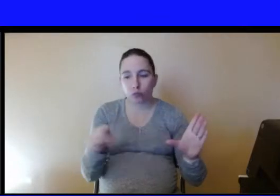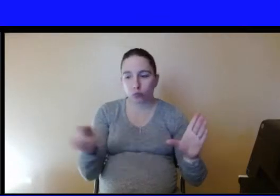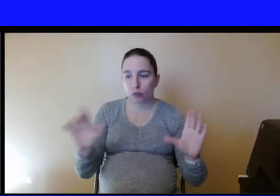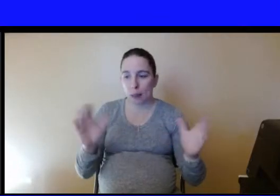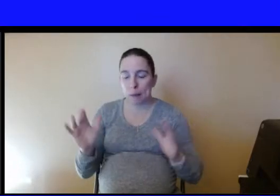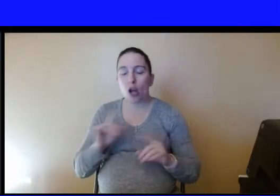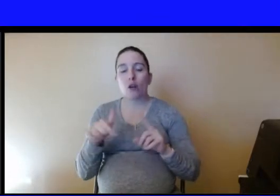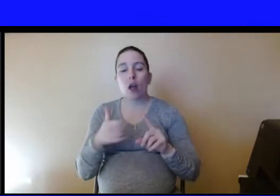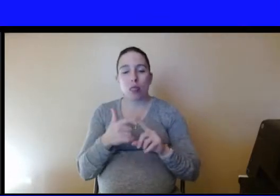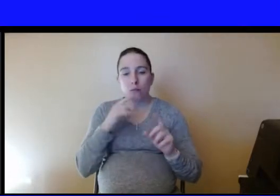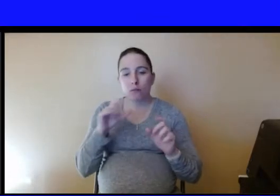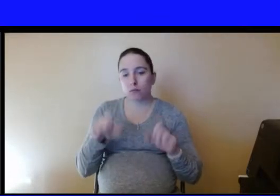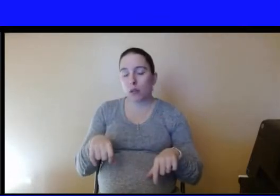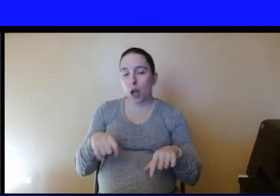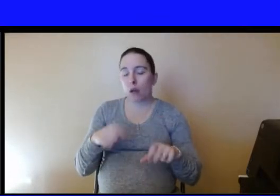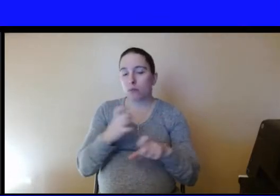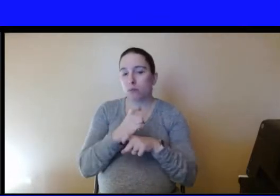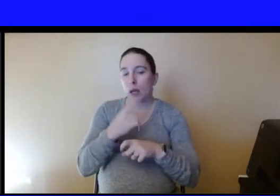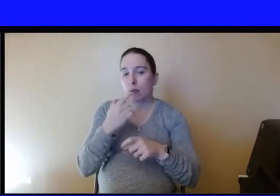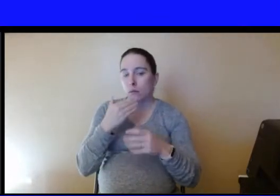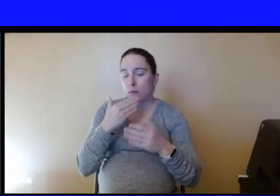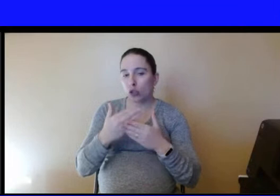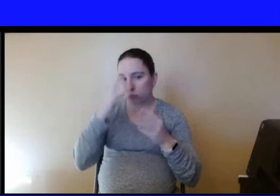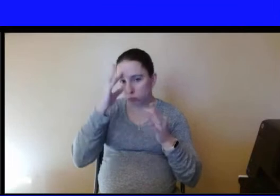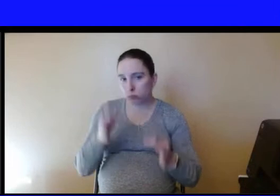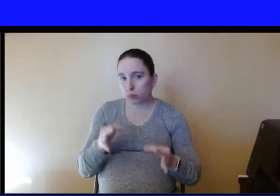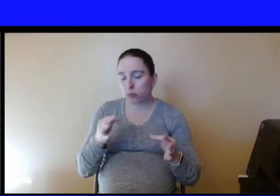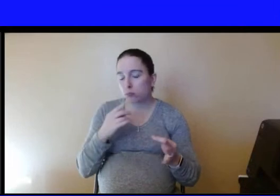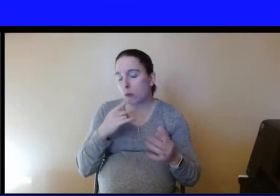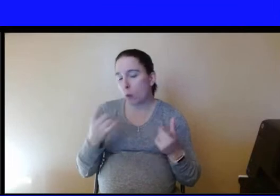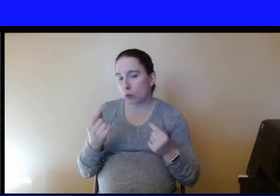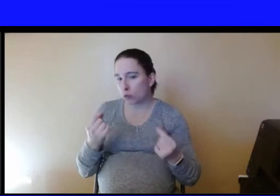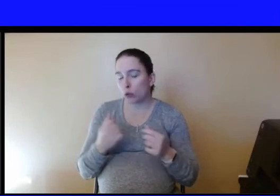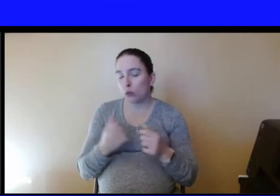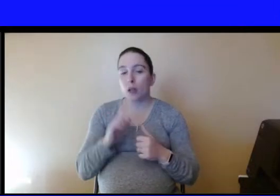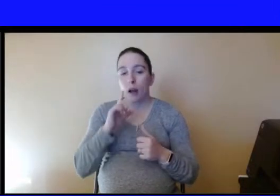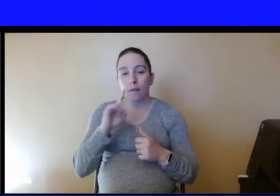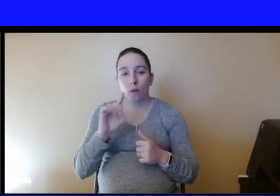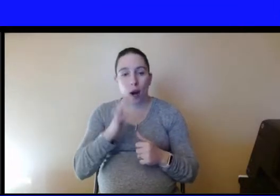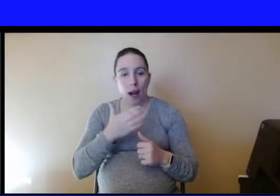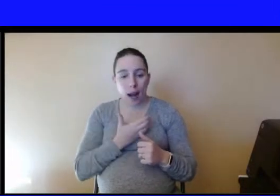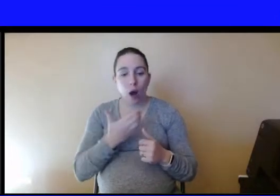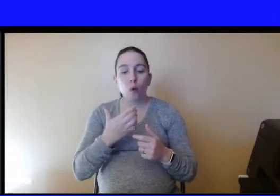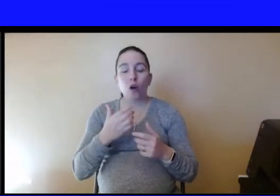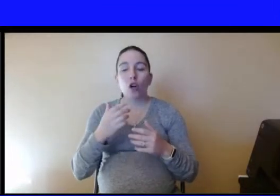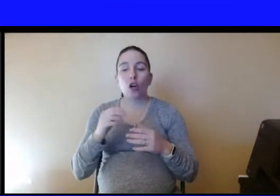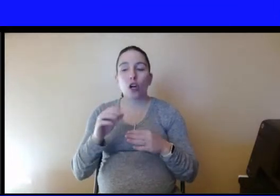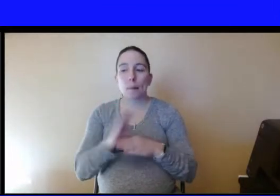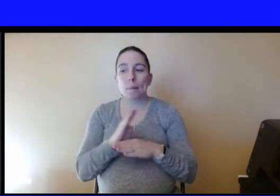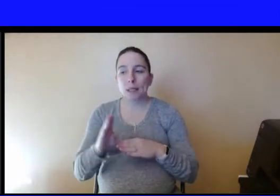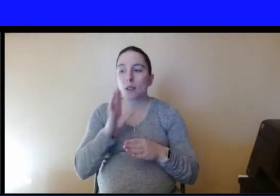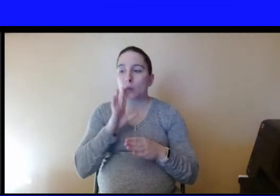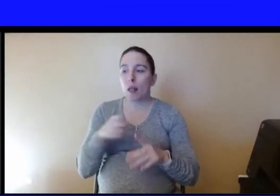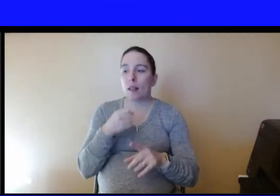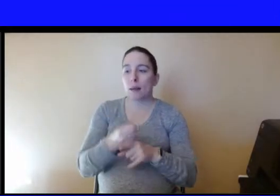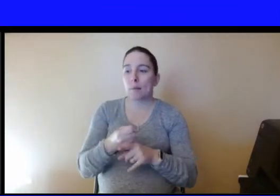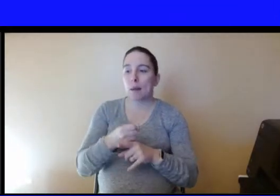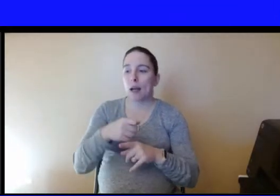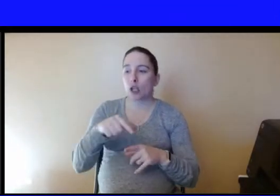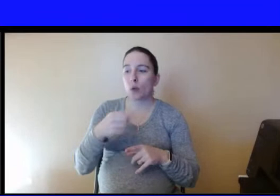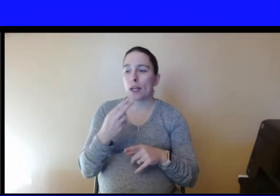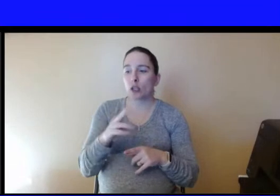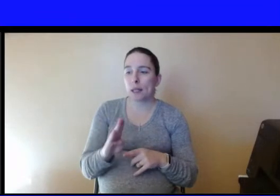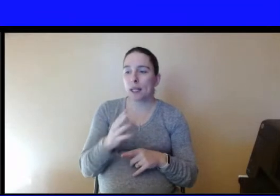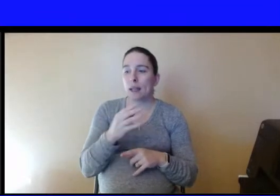sure you all experienced this, if you switch one coverage from one plan to another, essentially your history is lost.